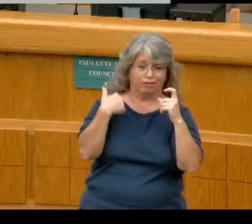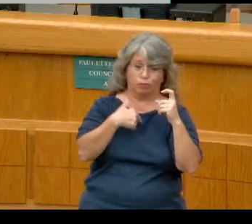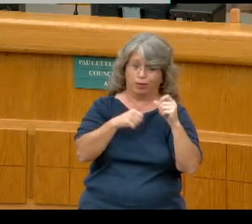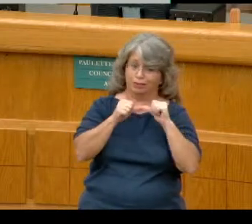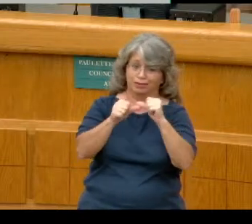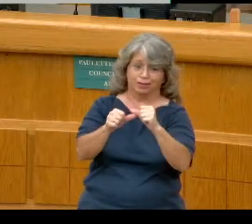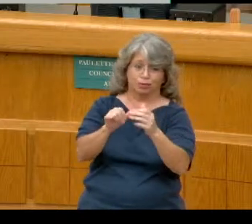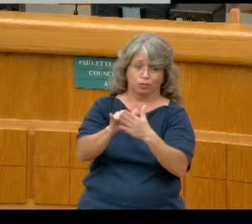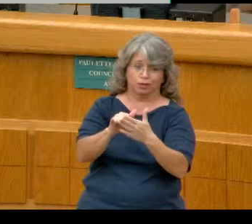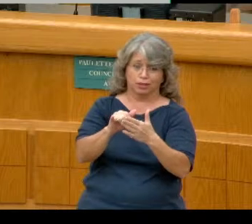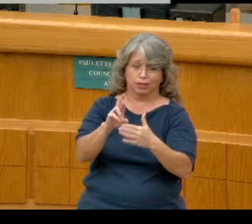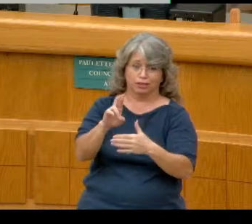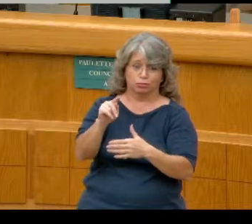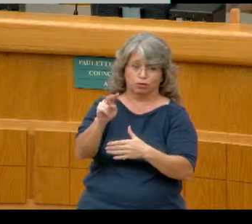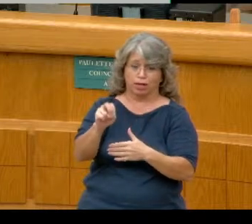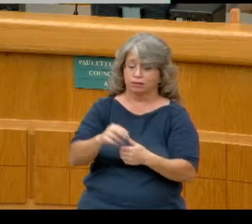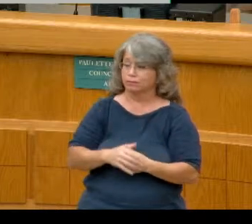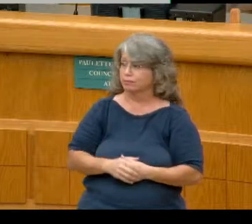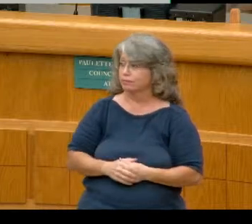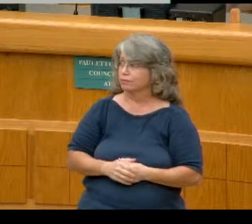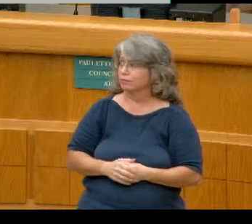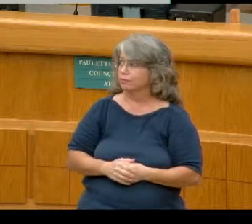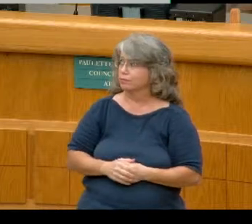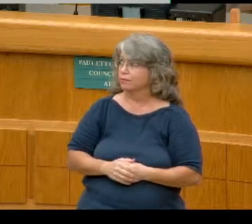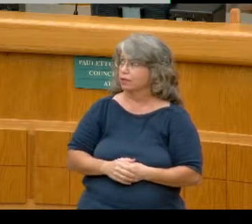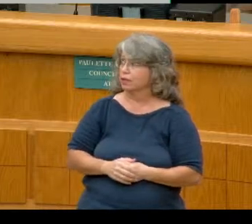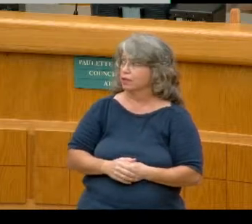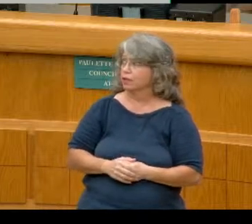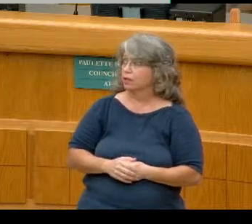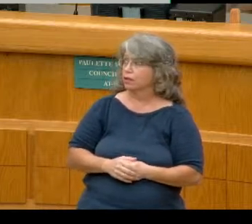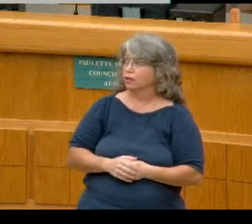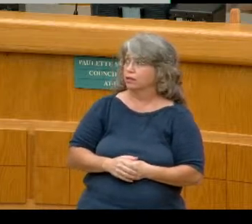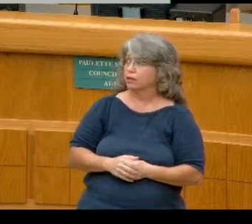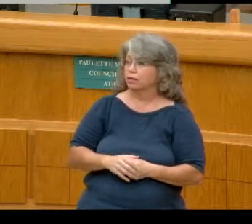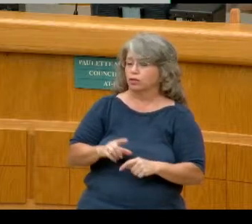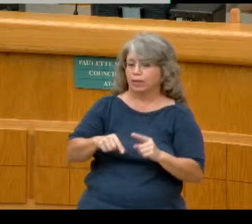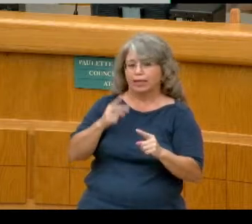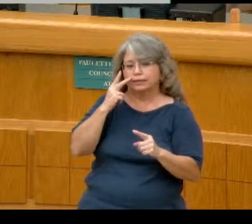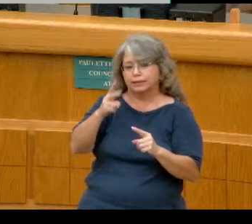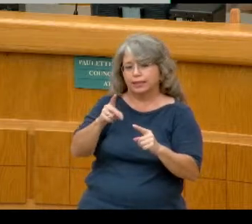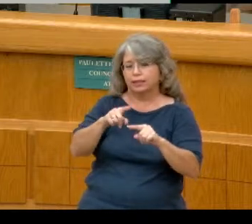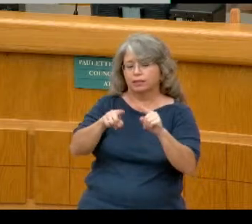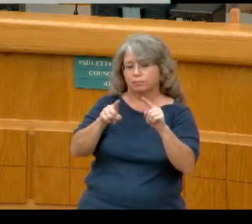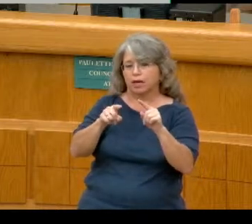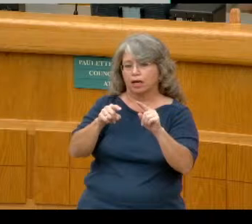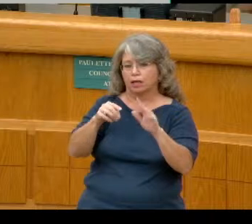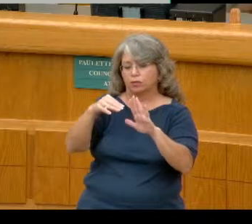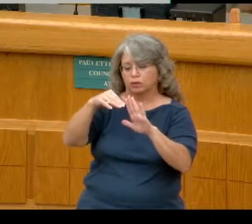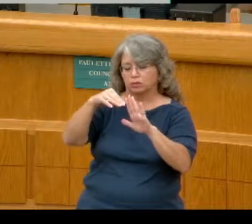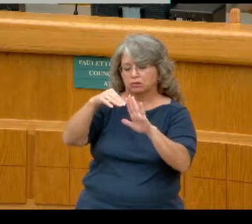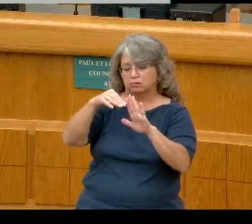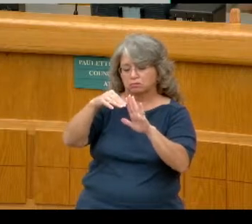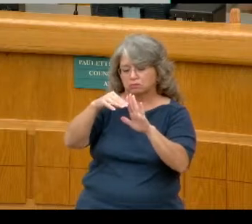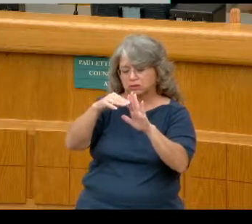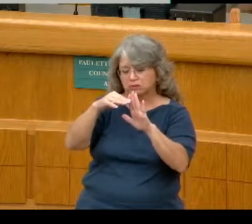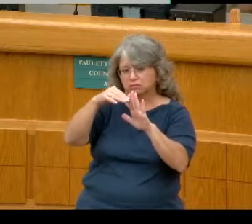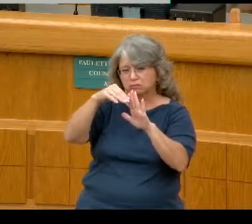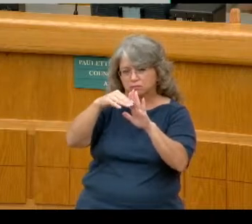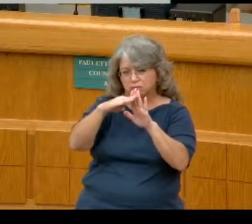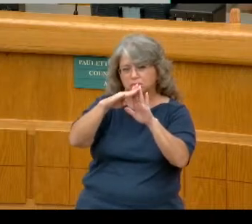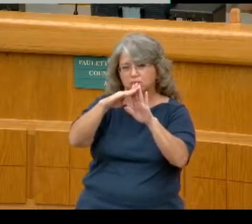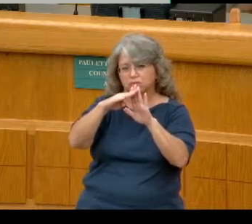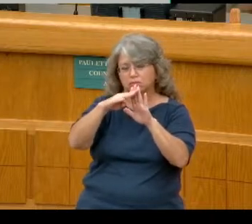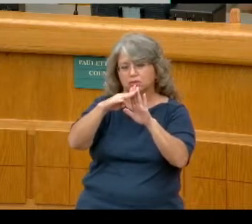So it doesn't look like it yet. There's been a small uptick, but we've been pretty level with the hospitals and with the hospitalizations